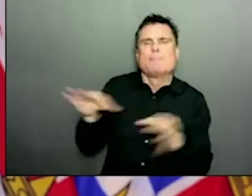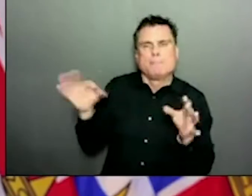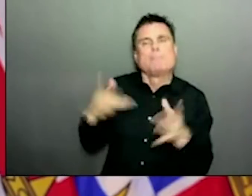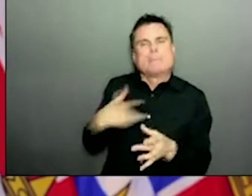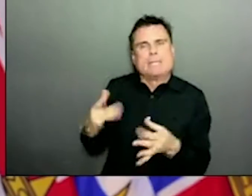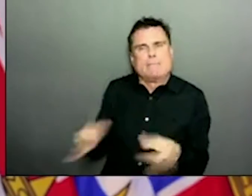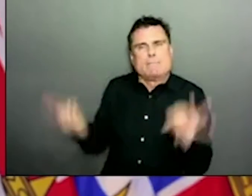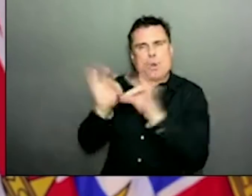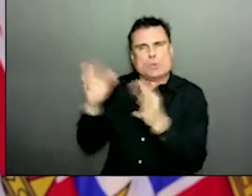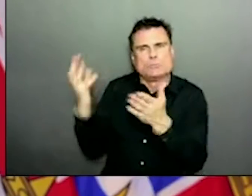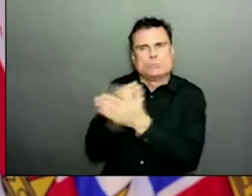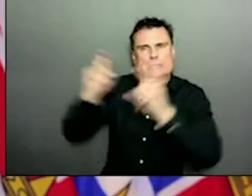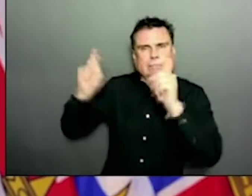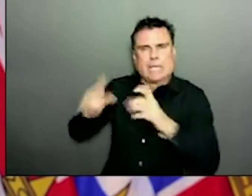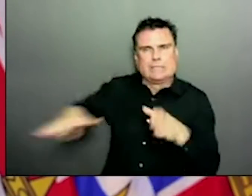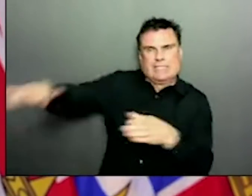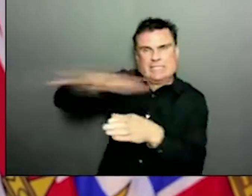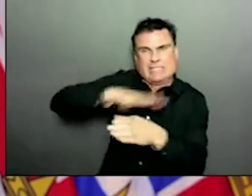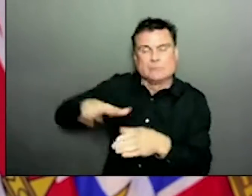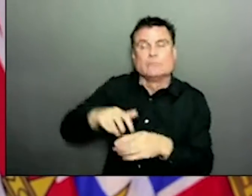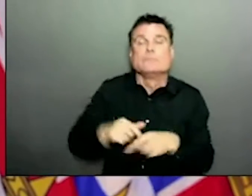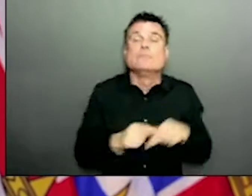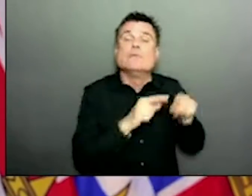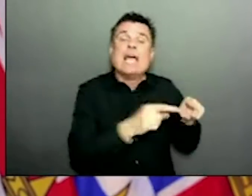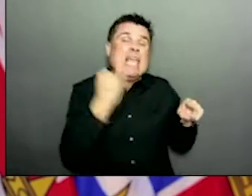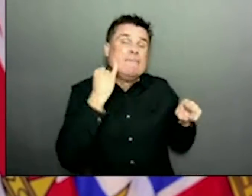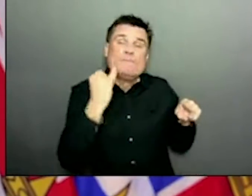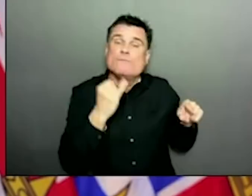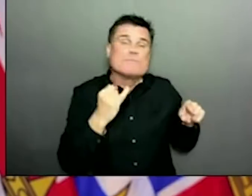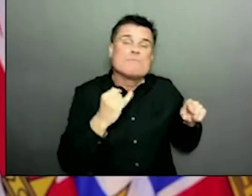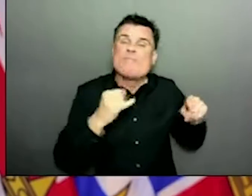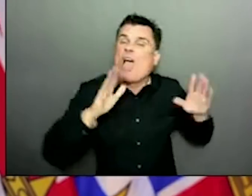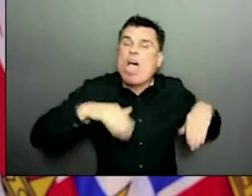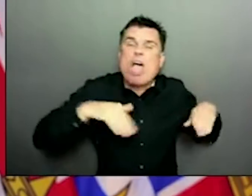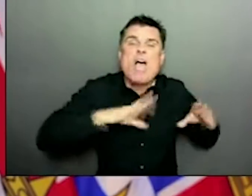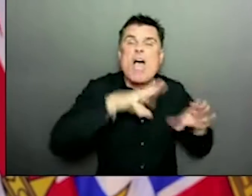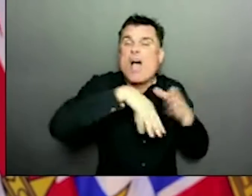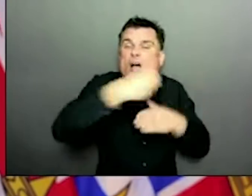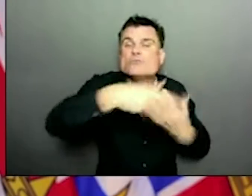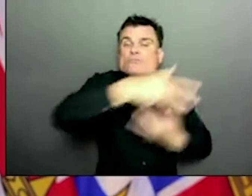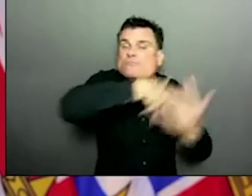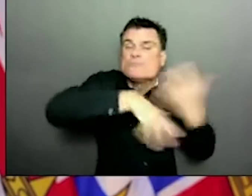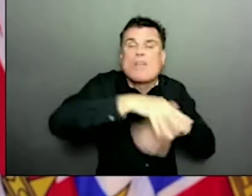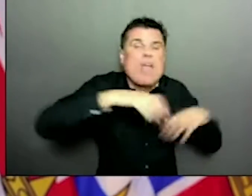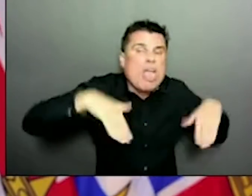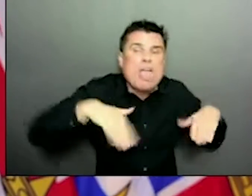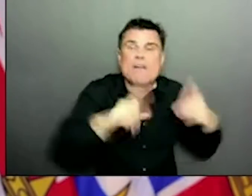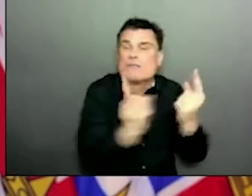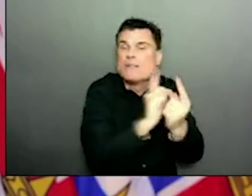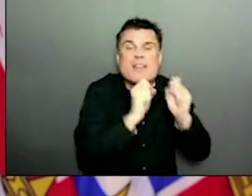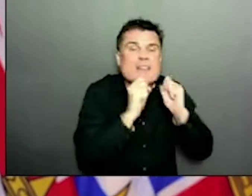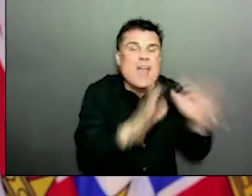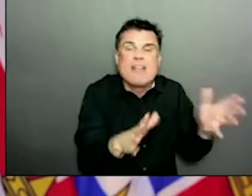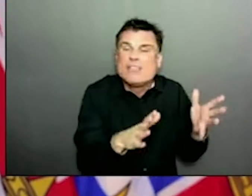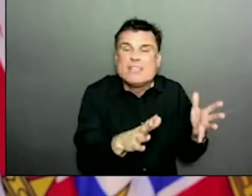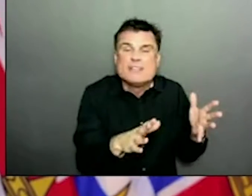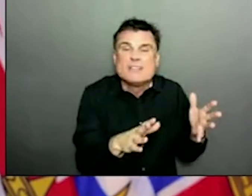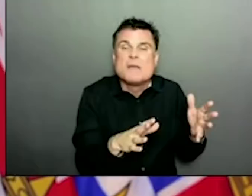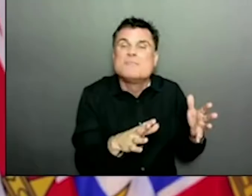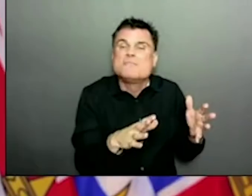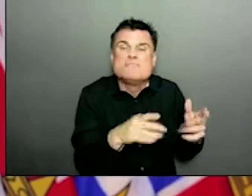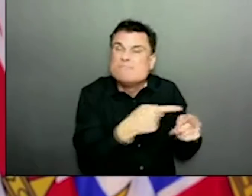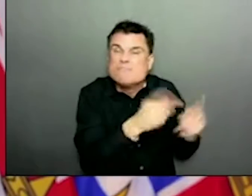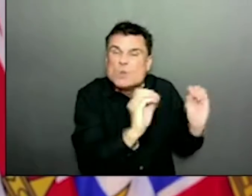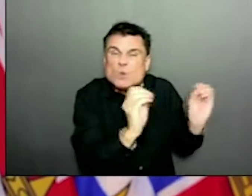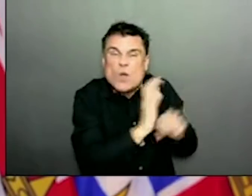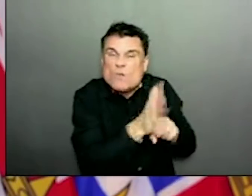has COVID, and we're updating the guidance to make it clearer for people. It's not that you can't get a